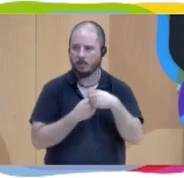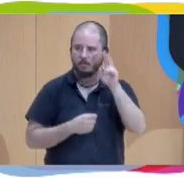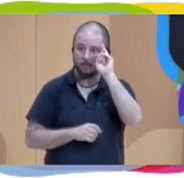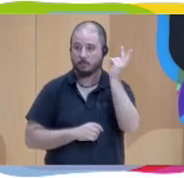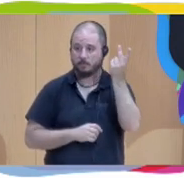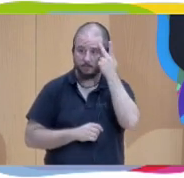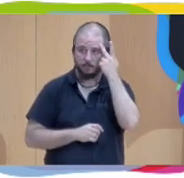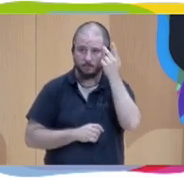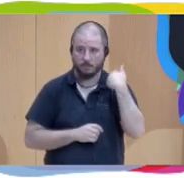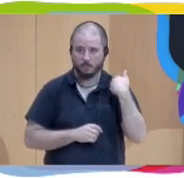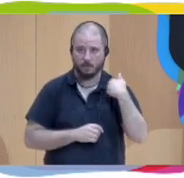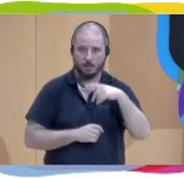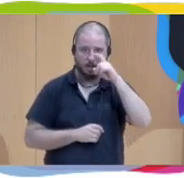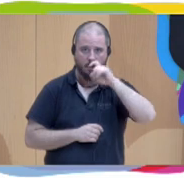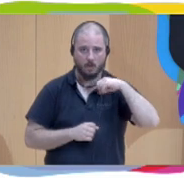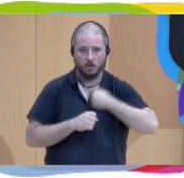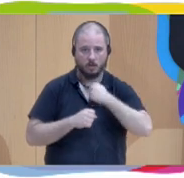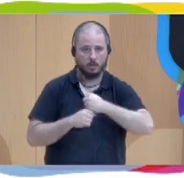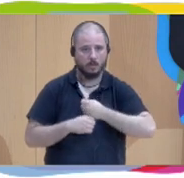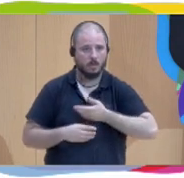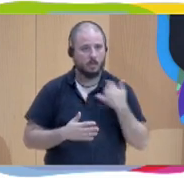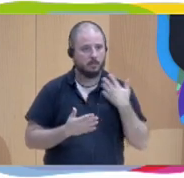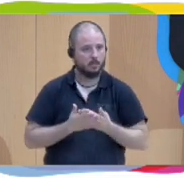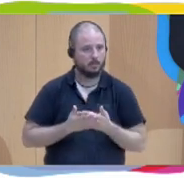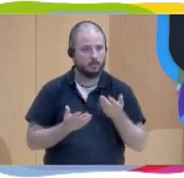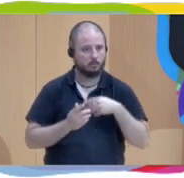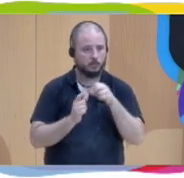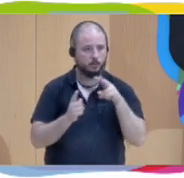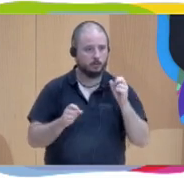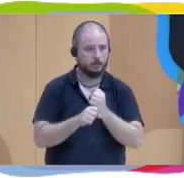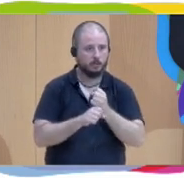ya lleváis unos años trabajando en su enfoque de trabajo?